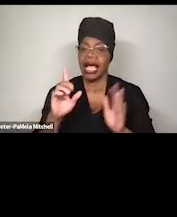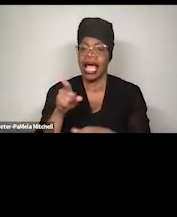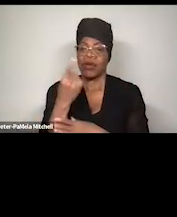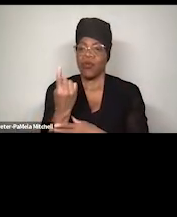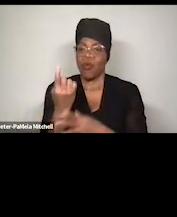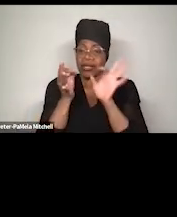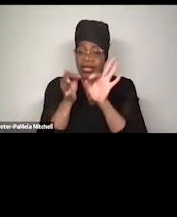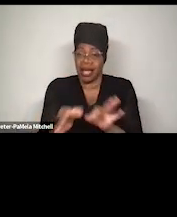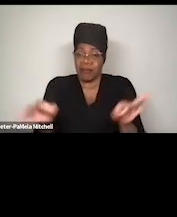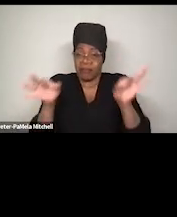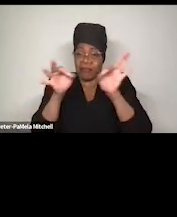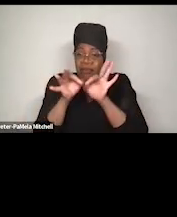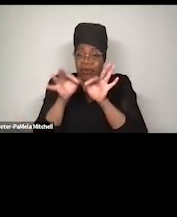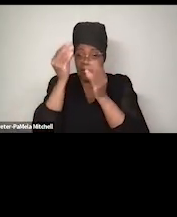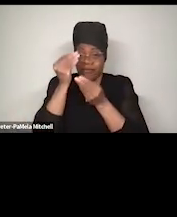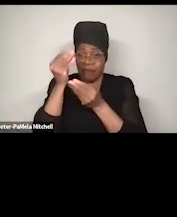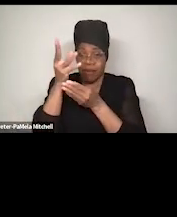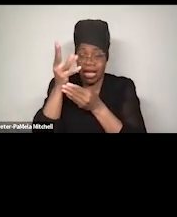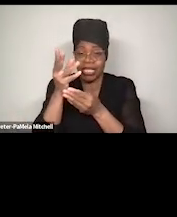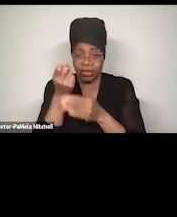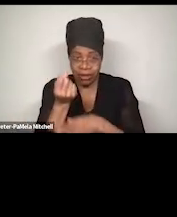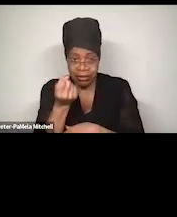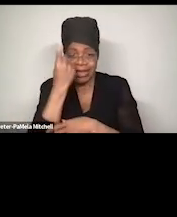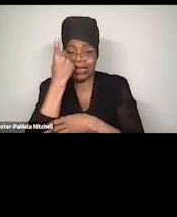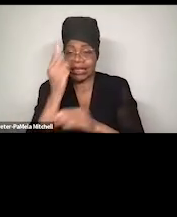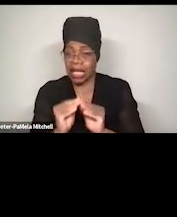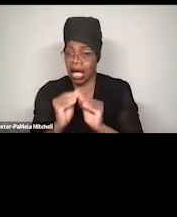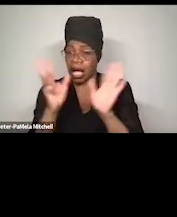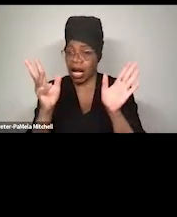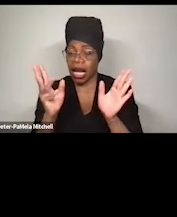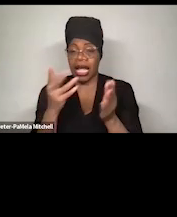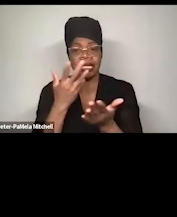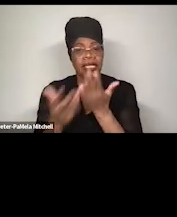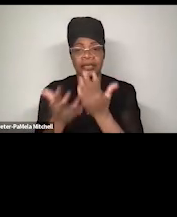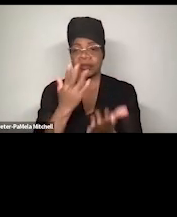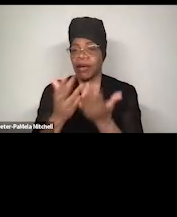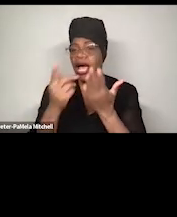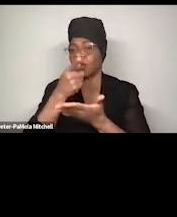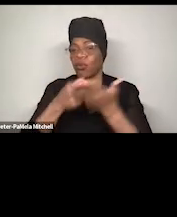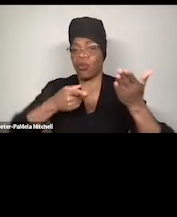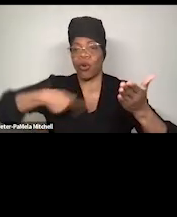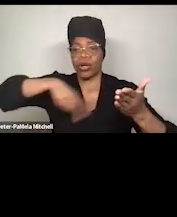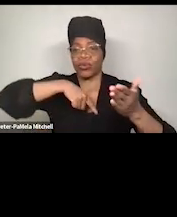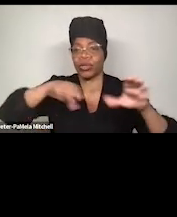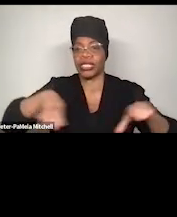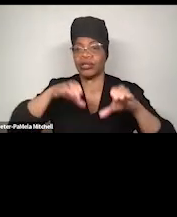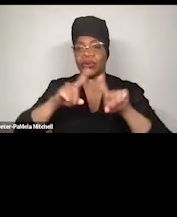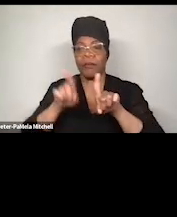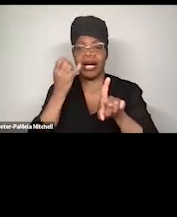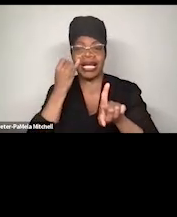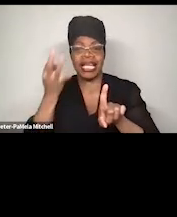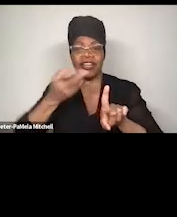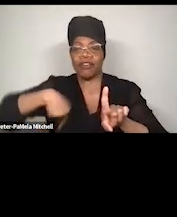to take from my talk today, it's that no matter what we do, unless we improve